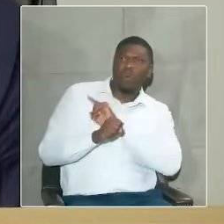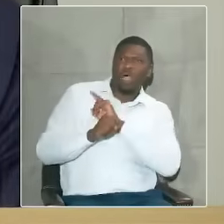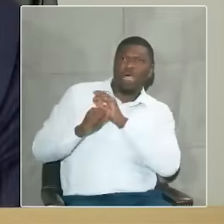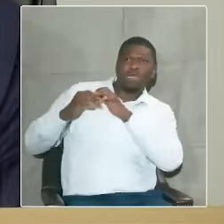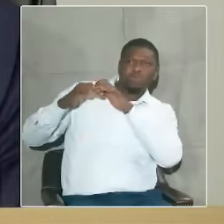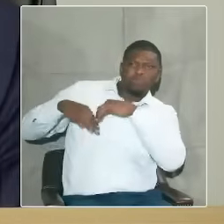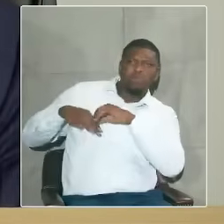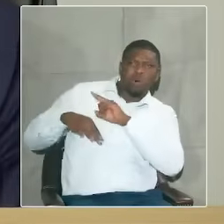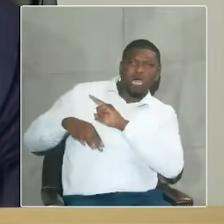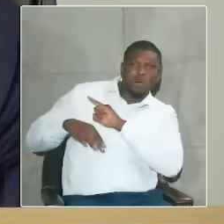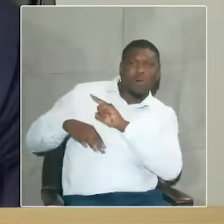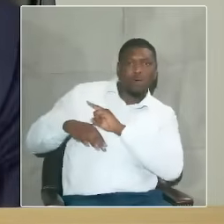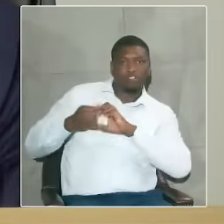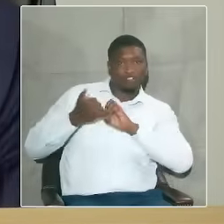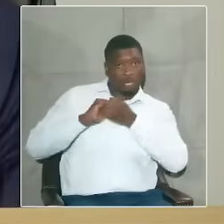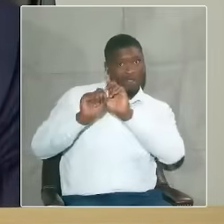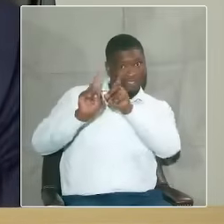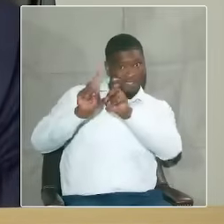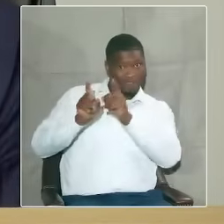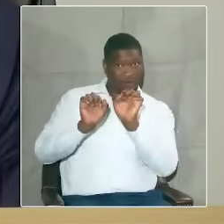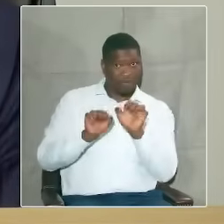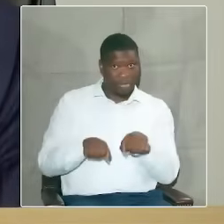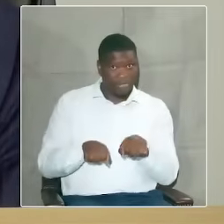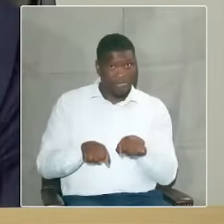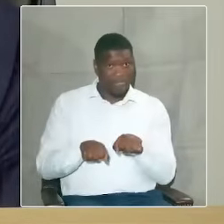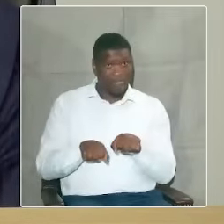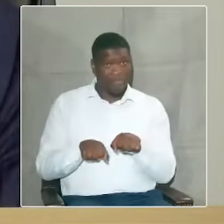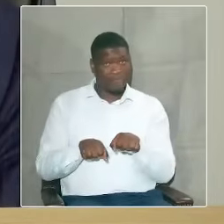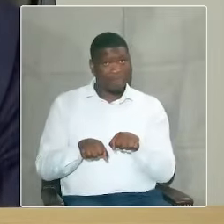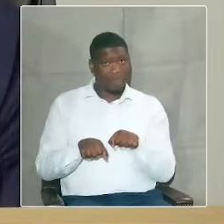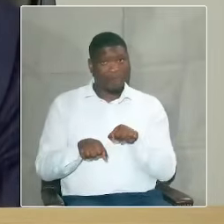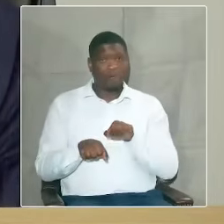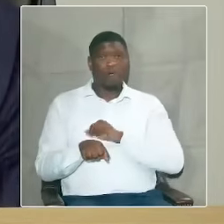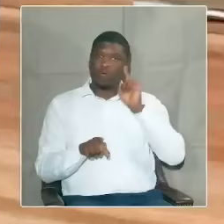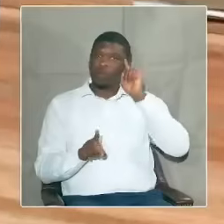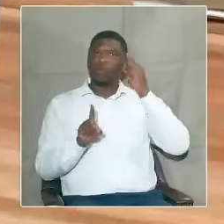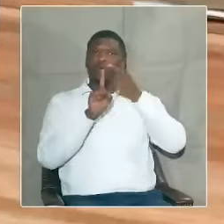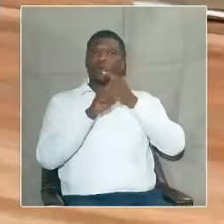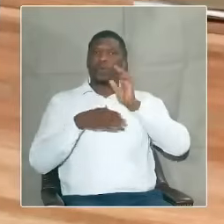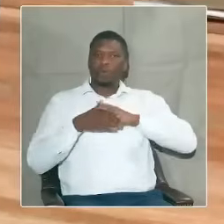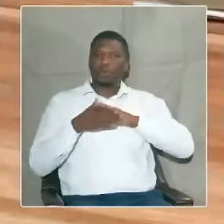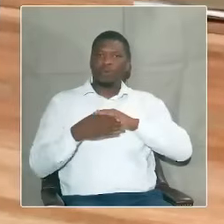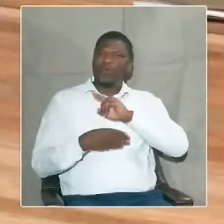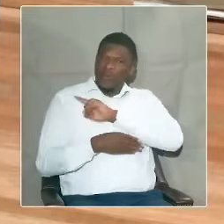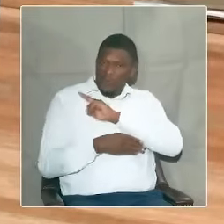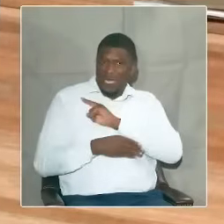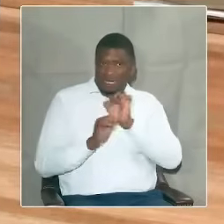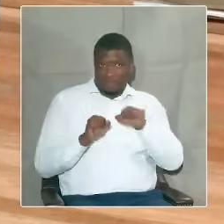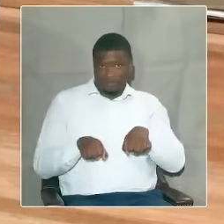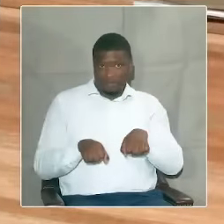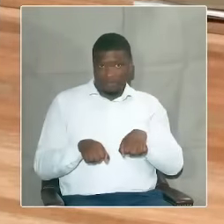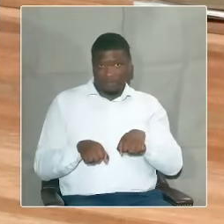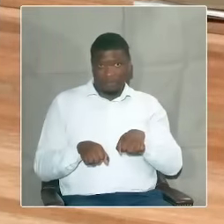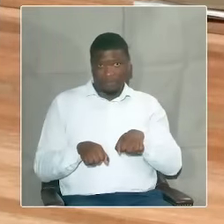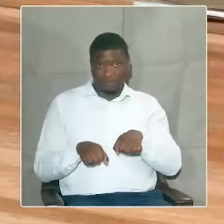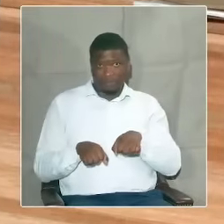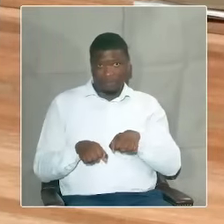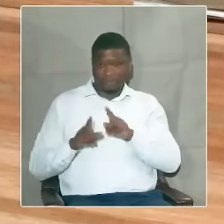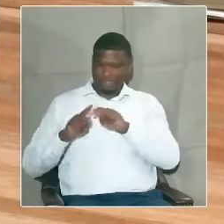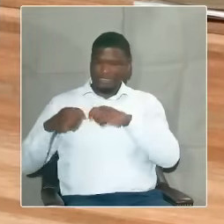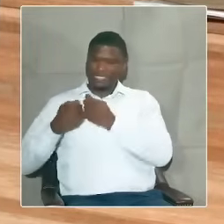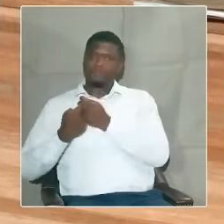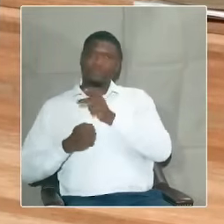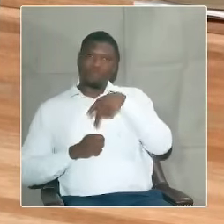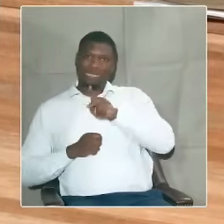answer the question, why was the minister disestablishing the task team?